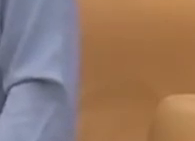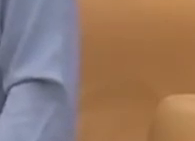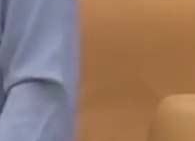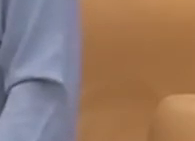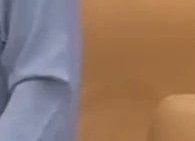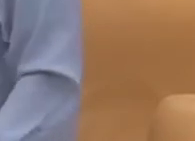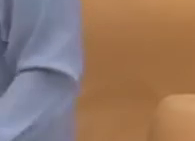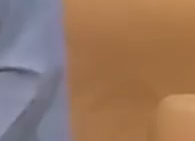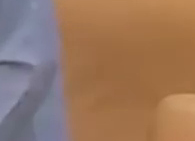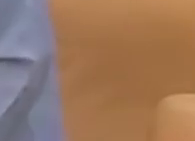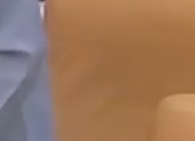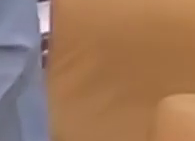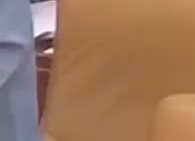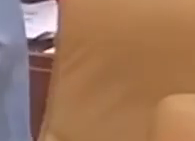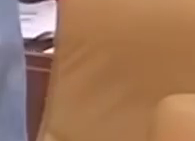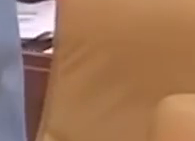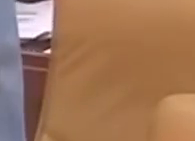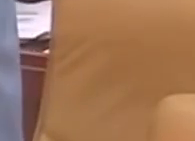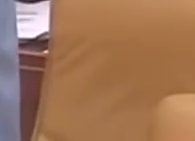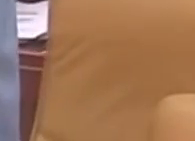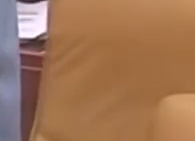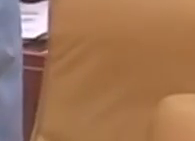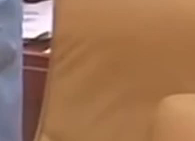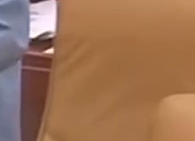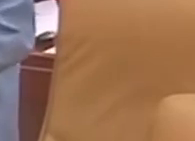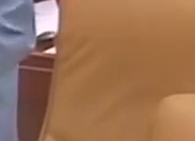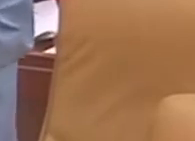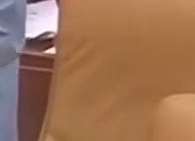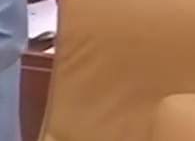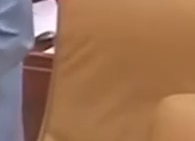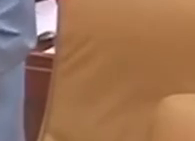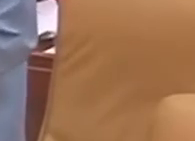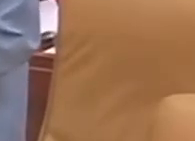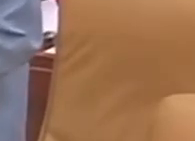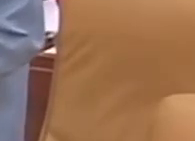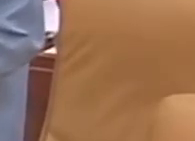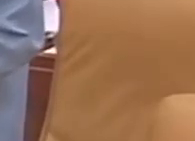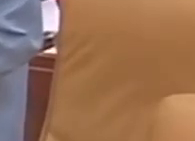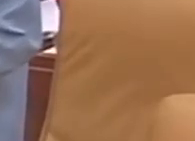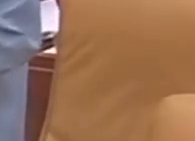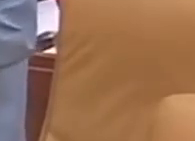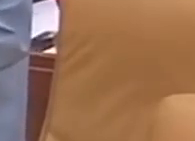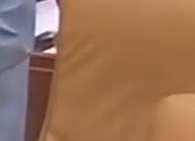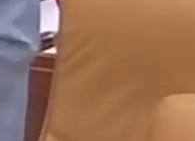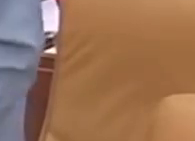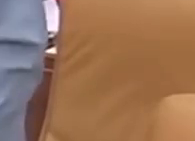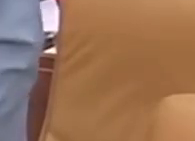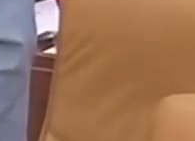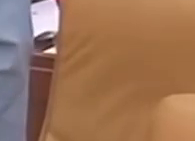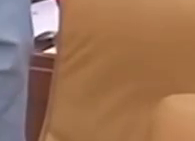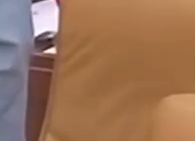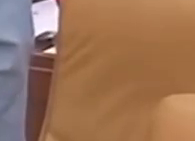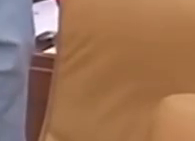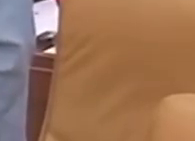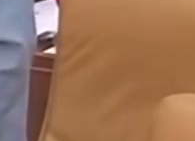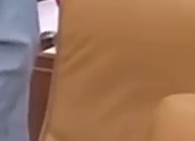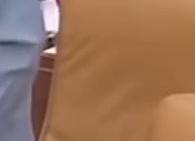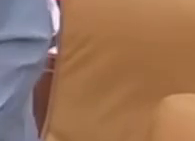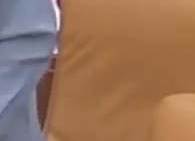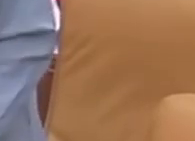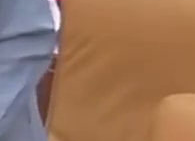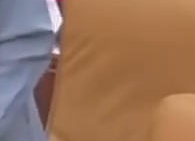attention. That is, the doctrine of being a separate motion. The same here. So you put the same.